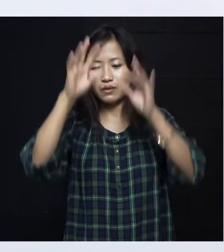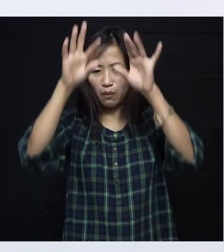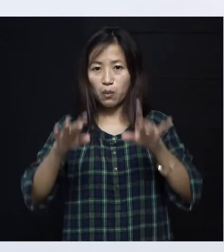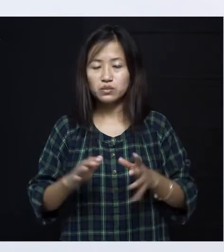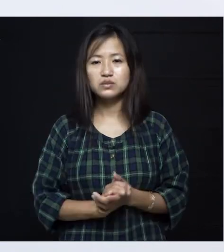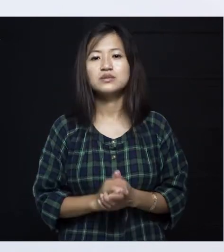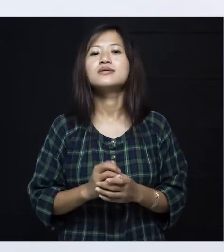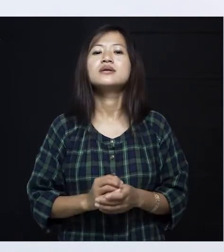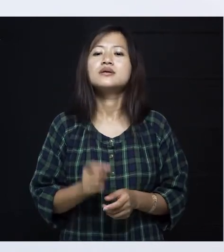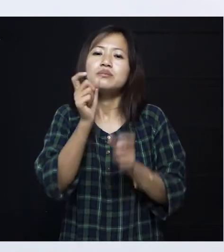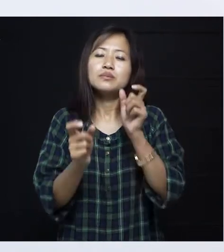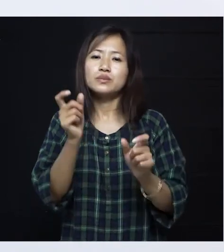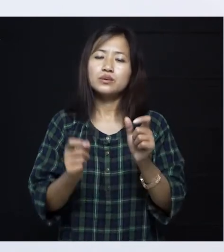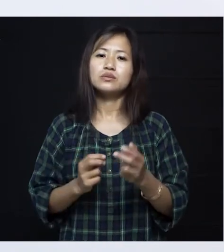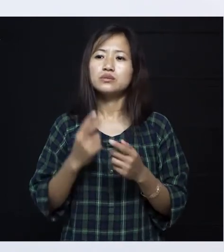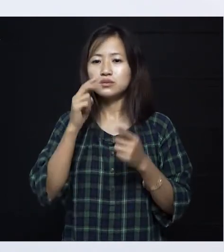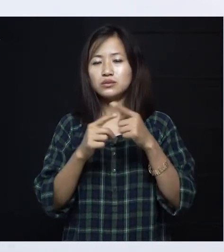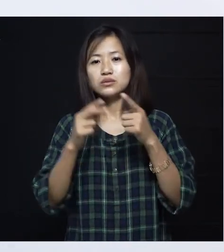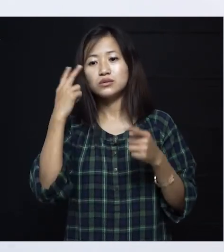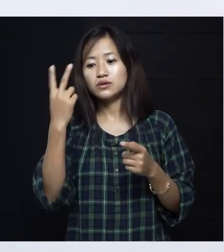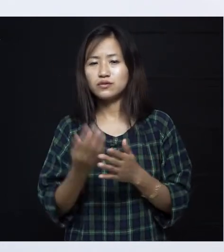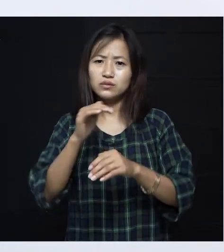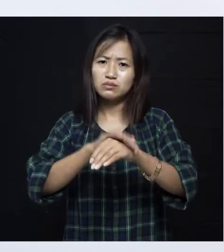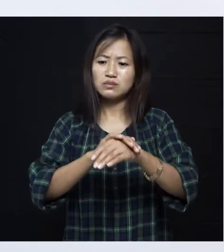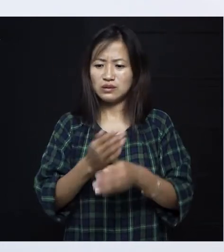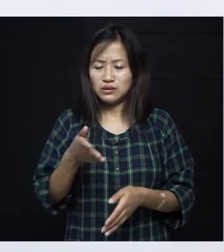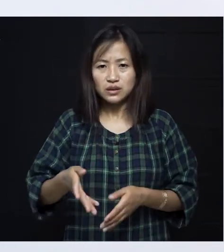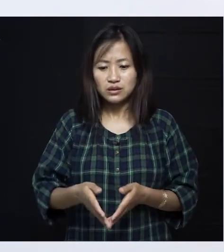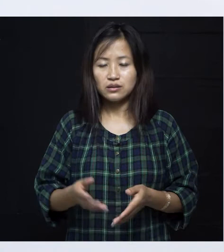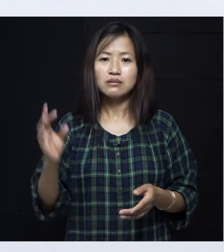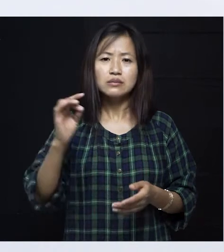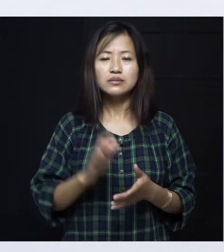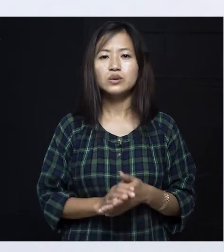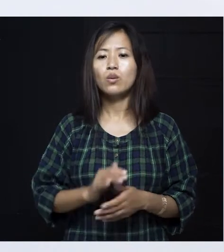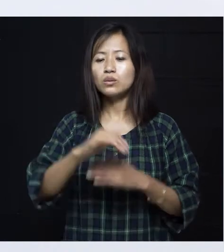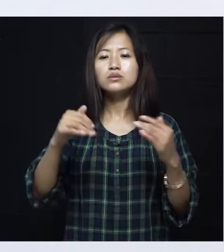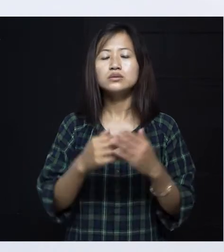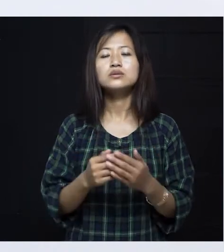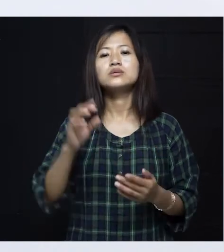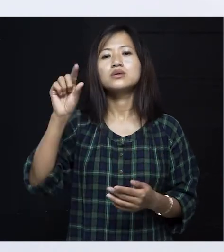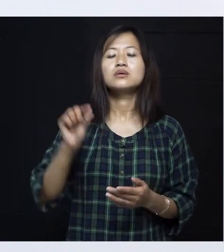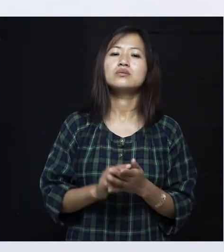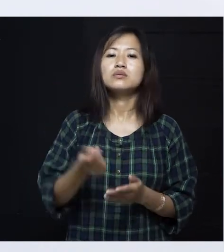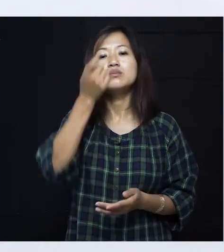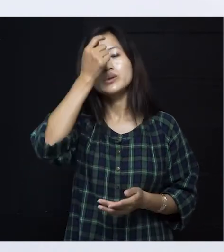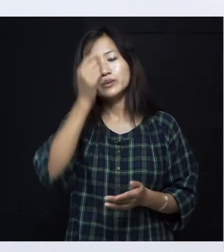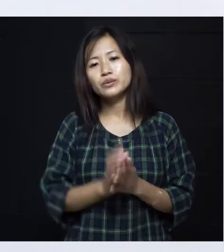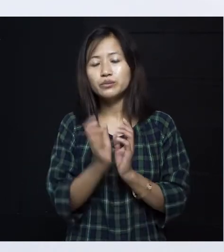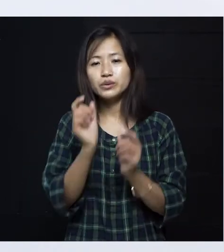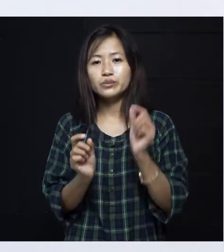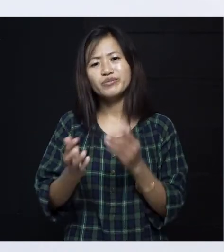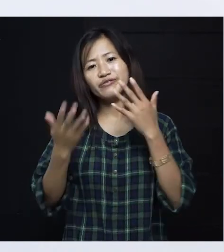difficult for the people to travel on it again. So all these are to do with the problems that